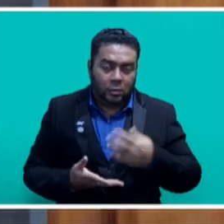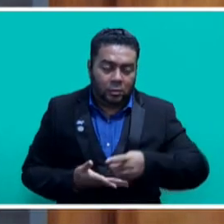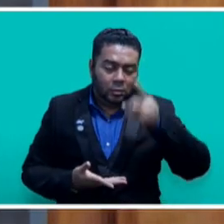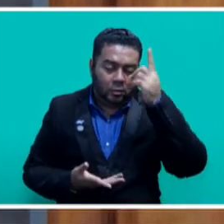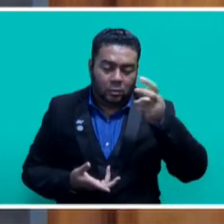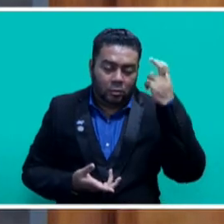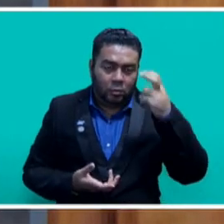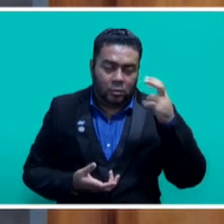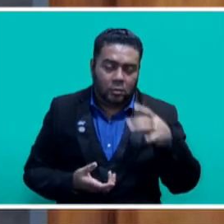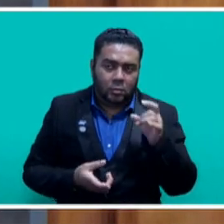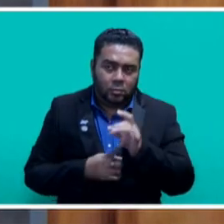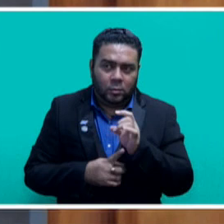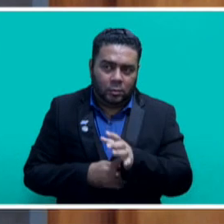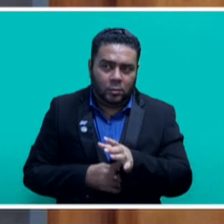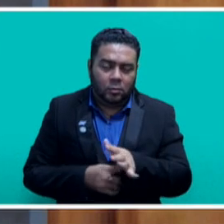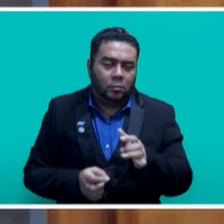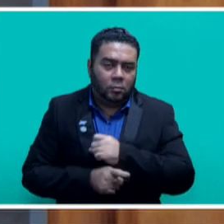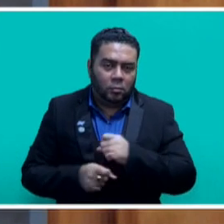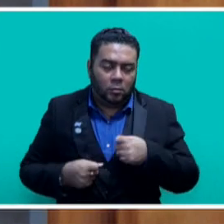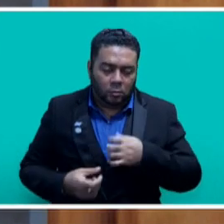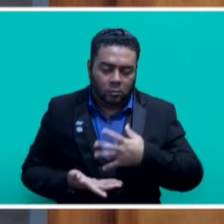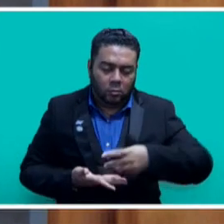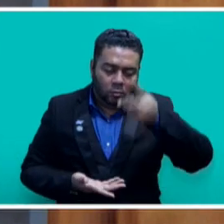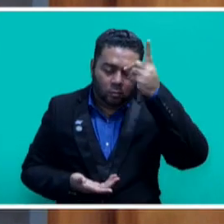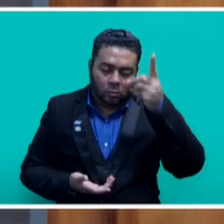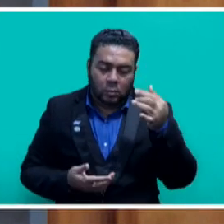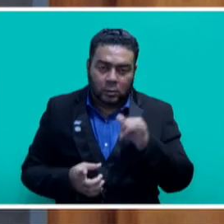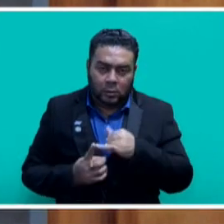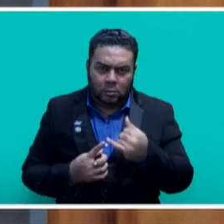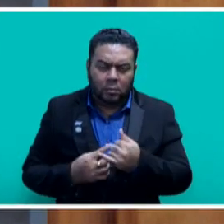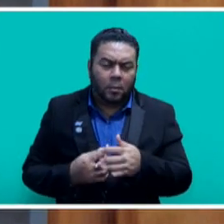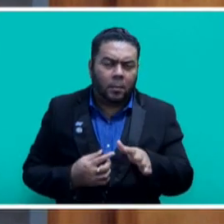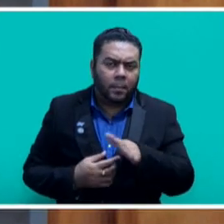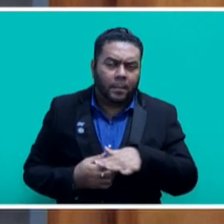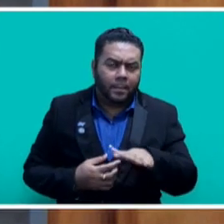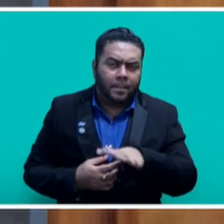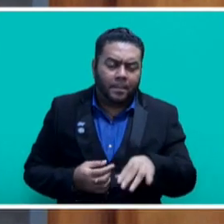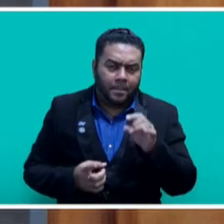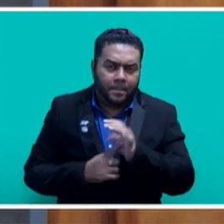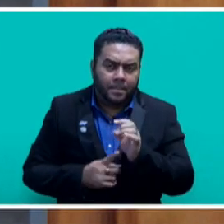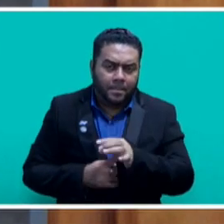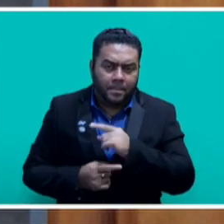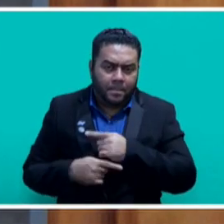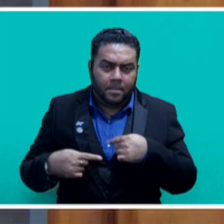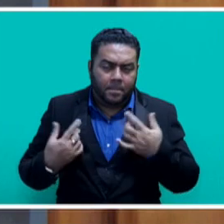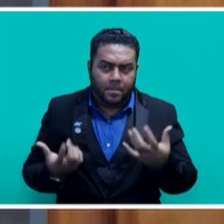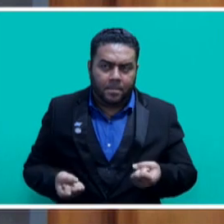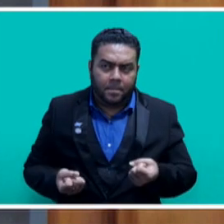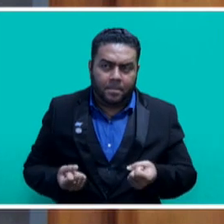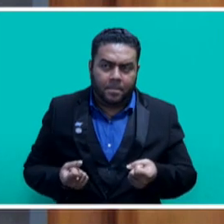essential component of our education system, and it is crucial that we have a comprehensive